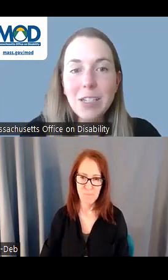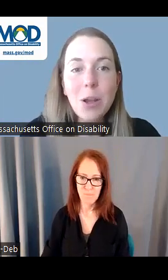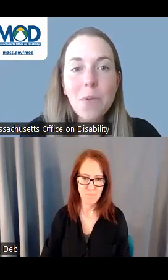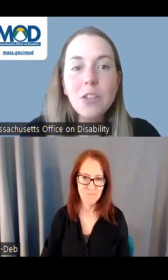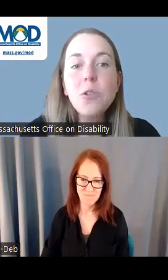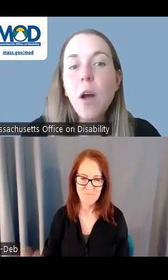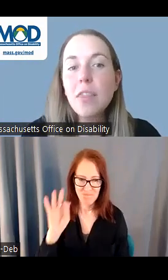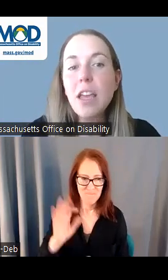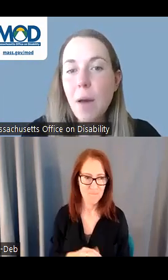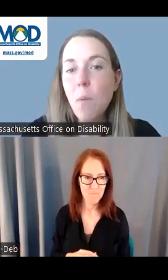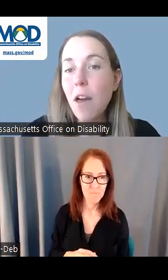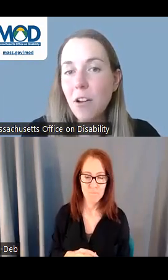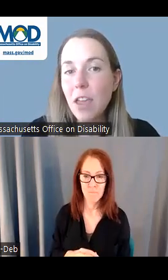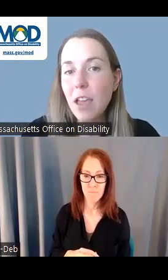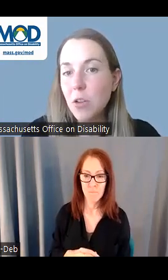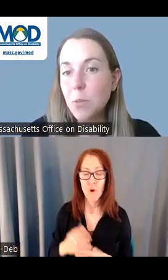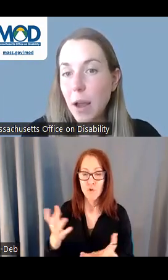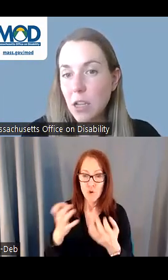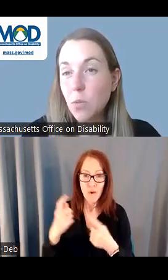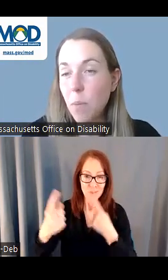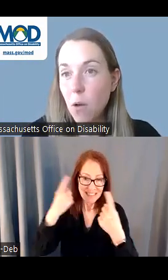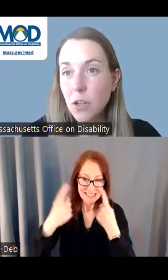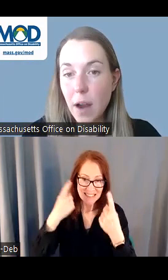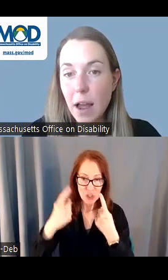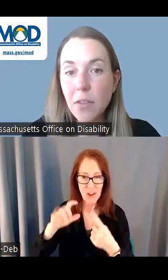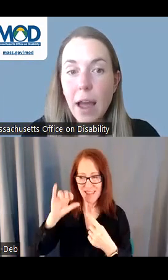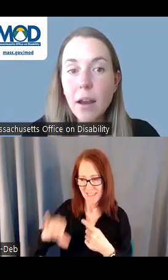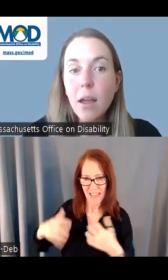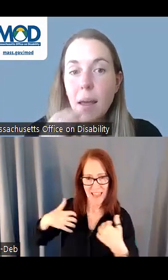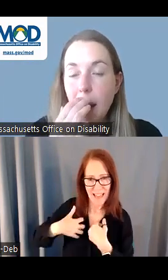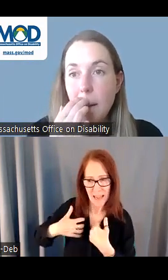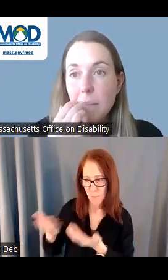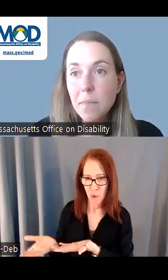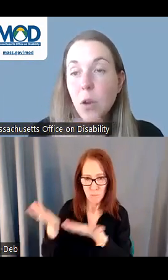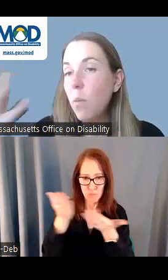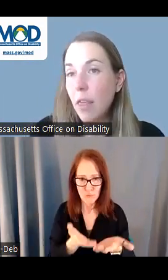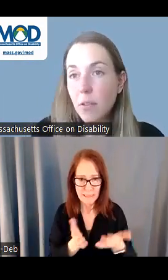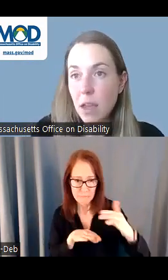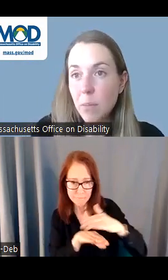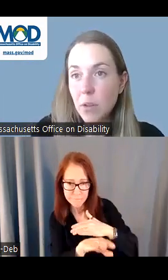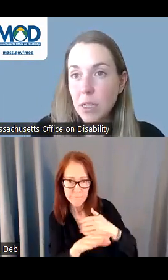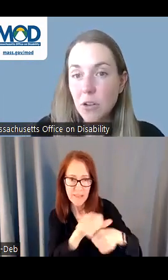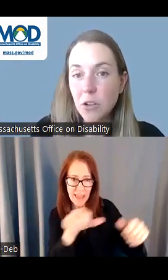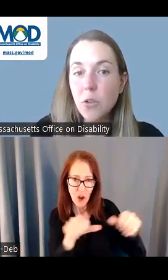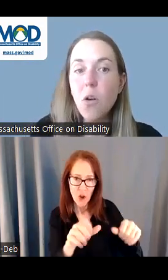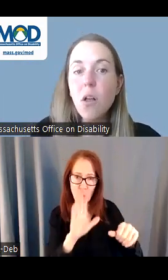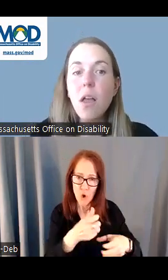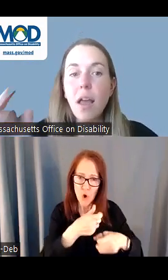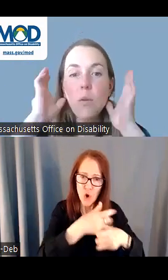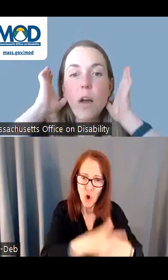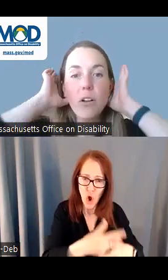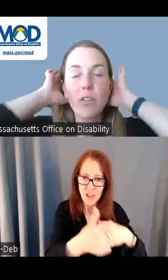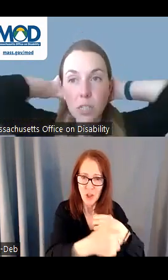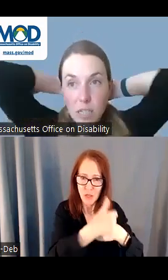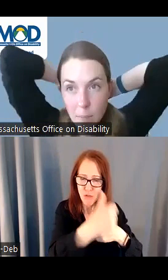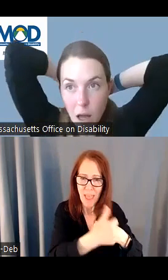All right, so you want to think about whether the animal's presence would pose a direct threat, whether the animal is under control,